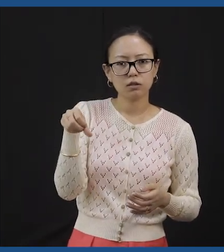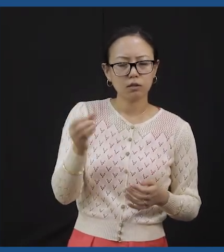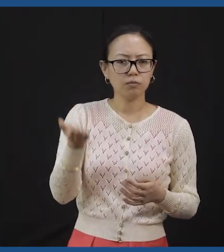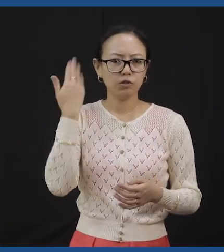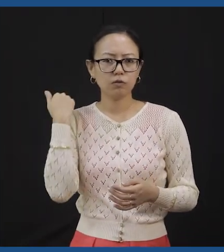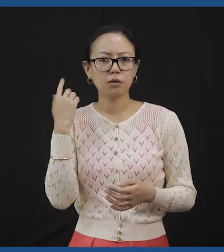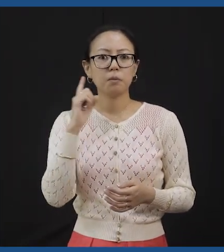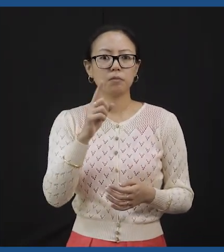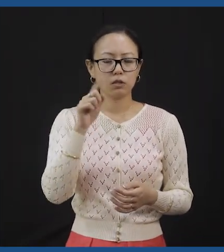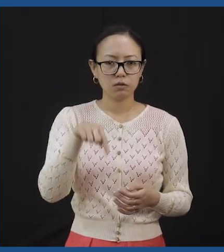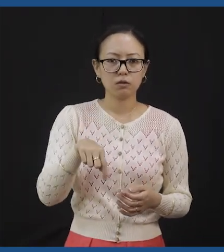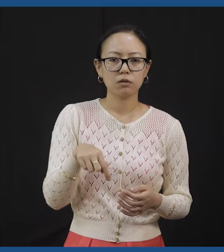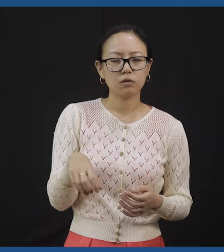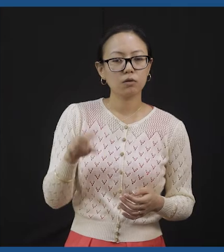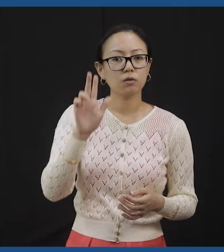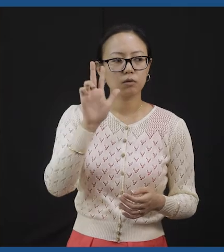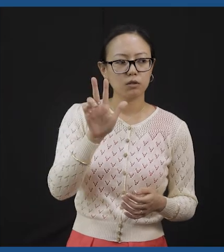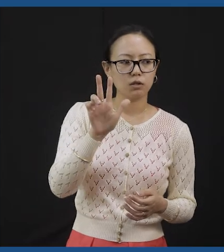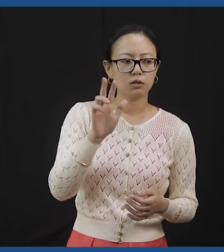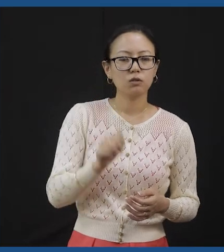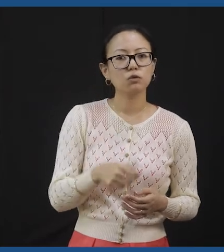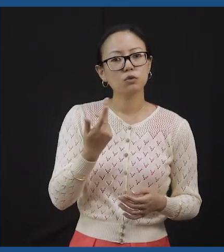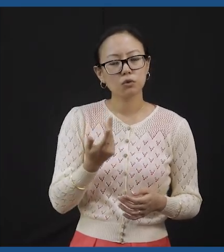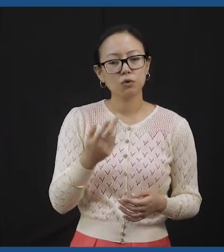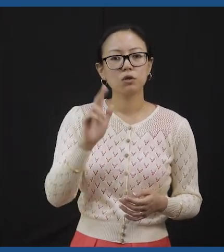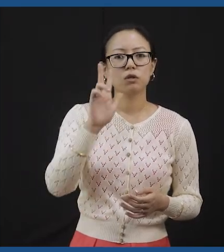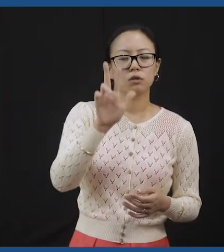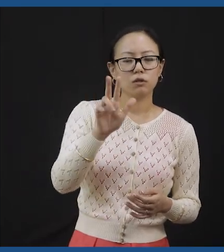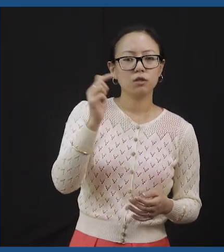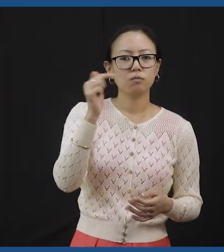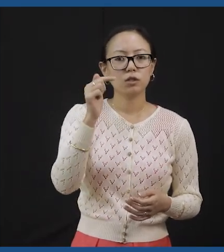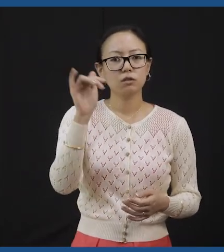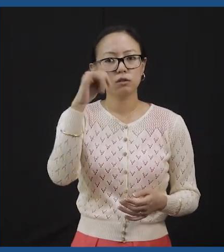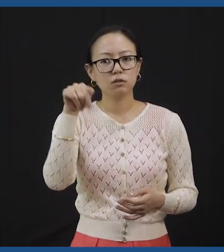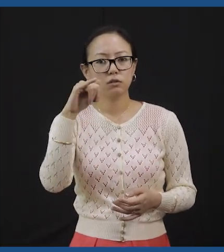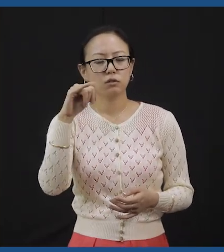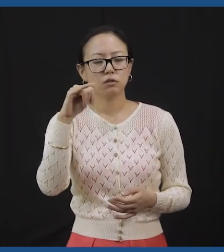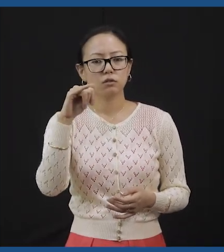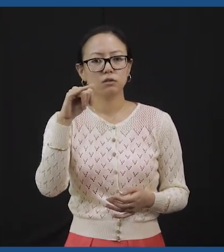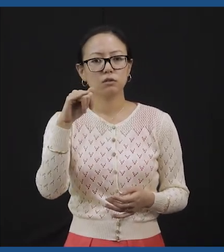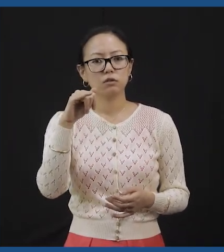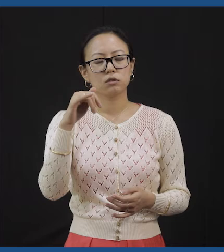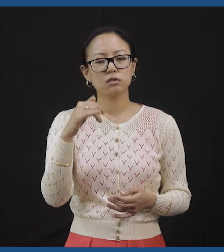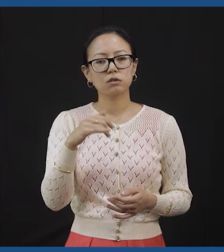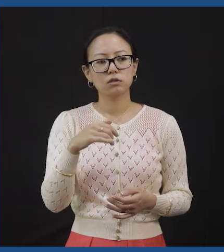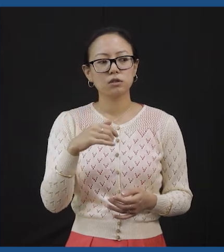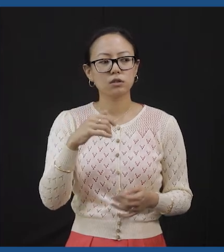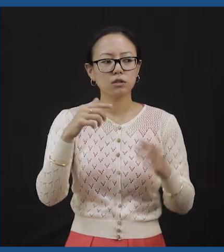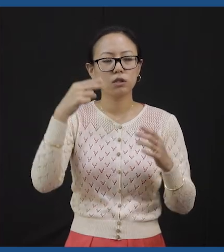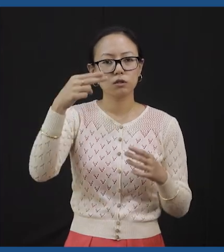6 will be 2. And 8 minus nothing means 0. So 8 minus 0 will